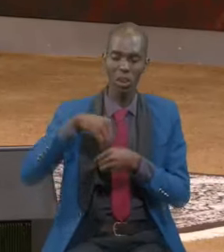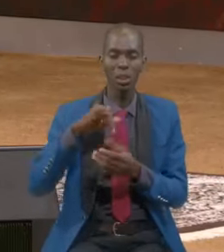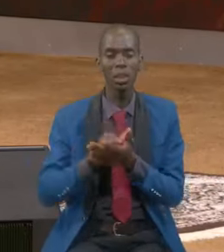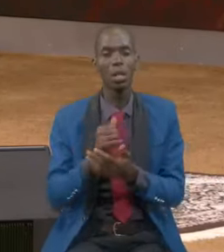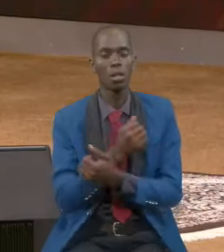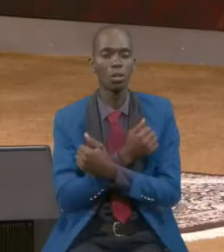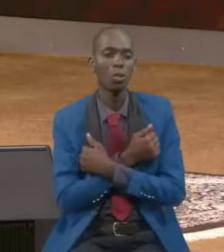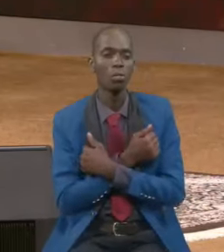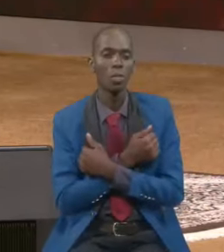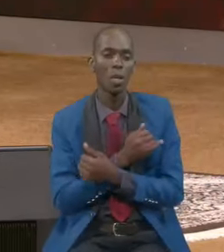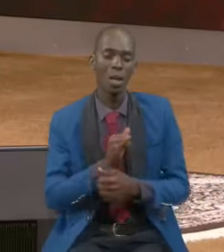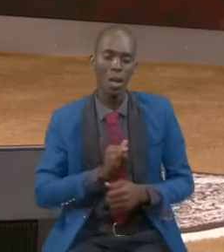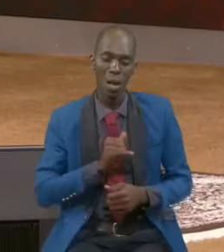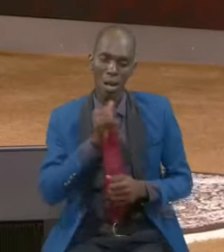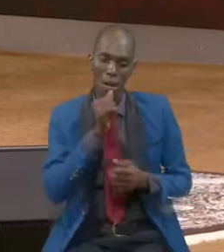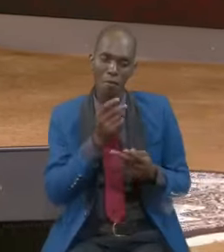visiting